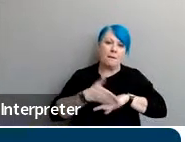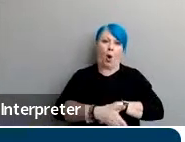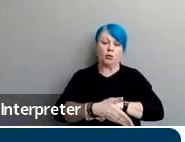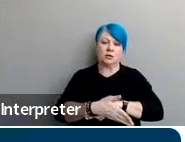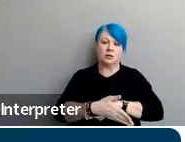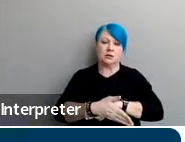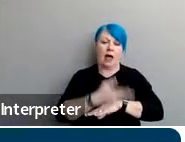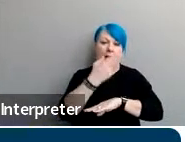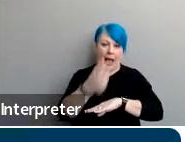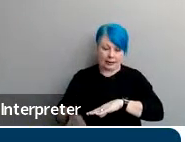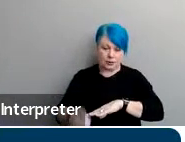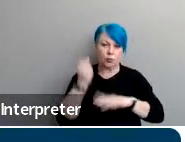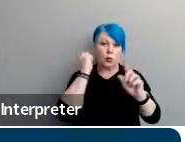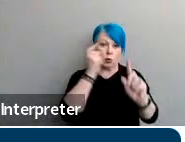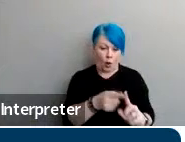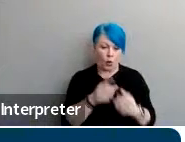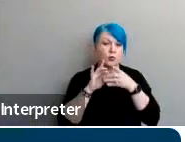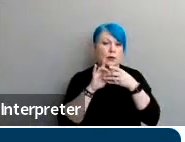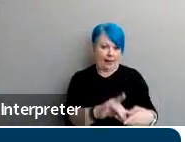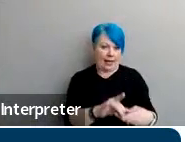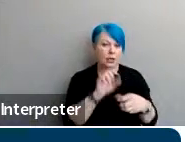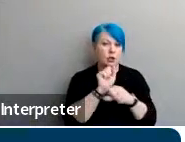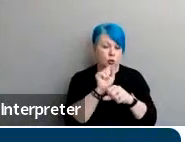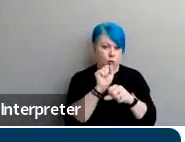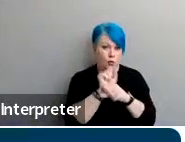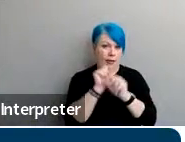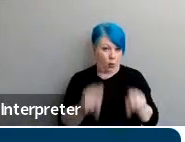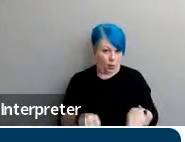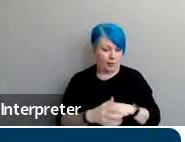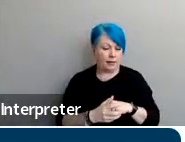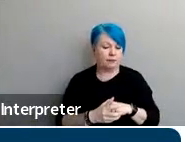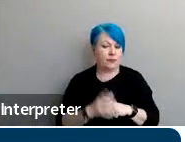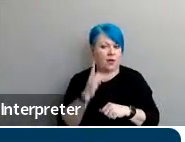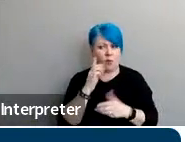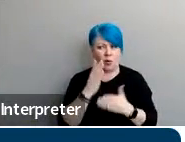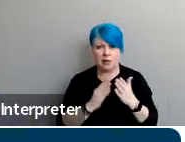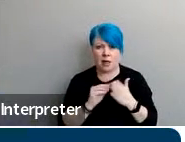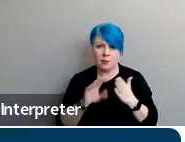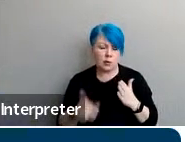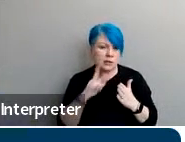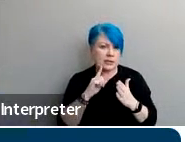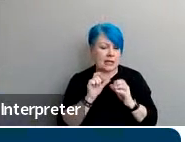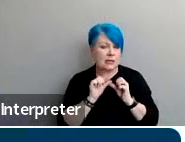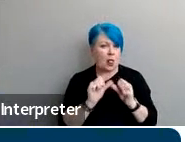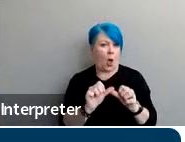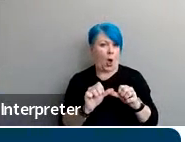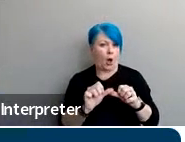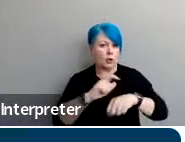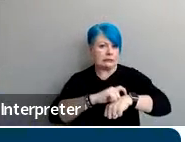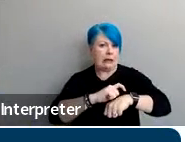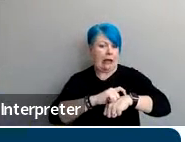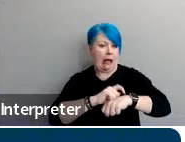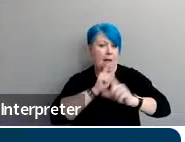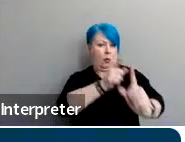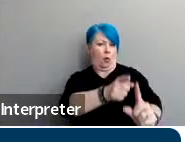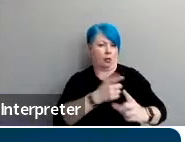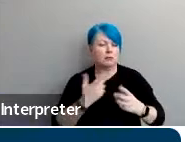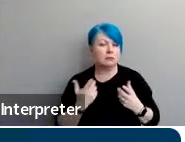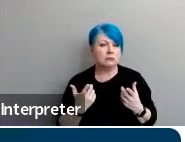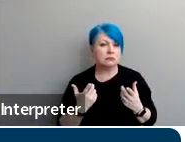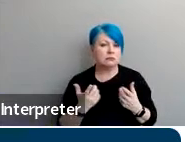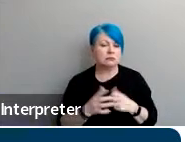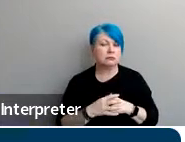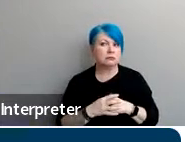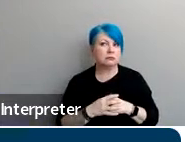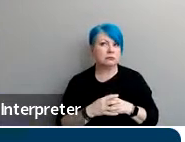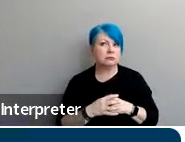to integrated employment. So for some students, that's a longer-term goal. They're going to need to go on to some other services following us to reach that